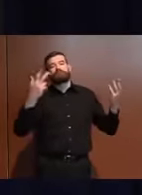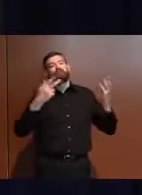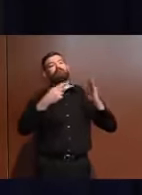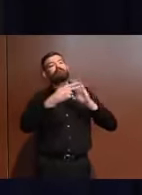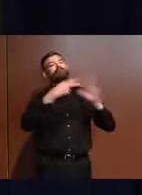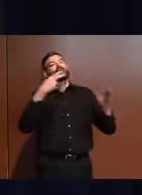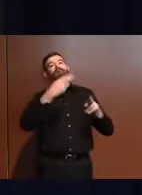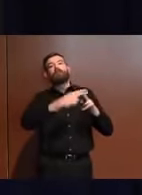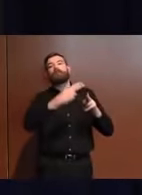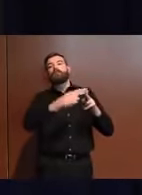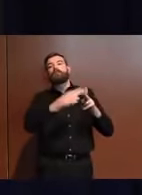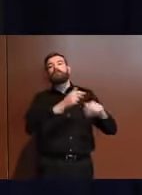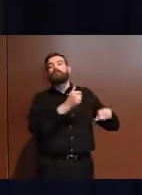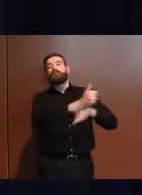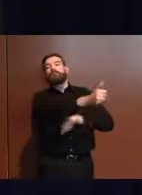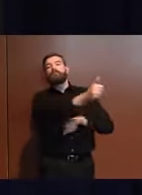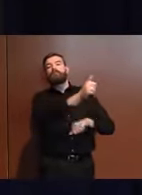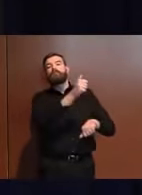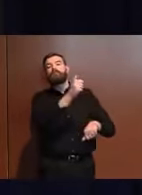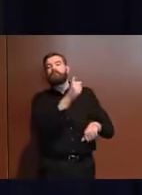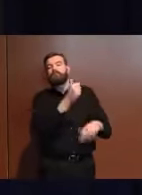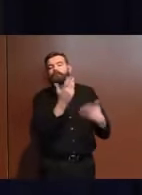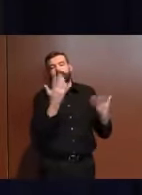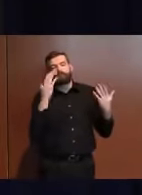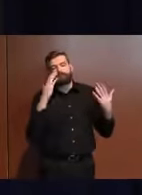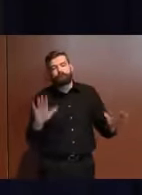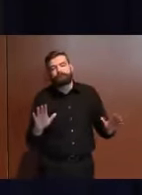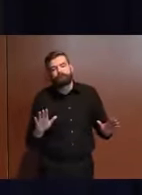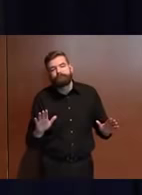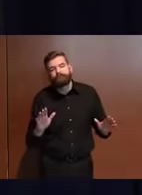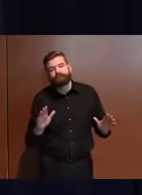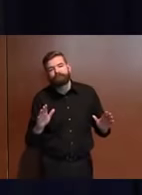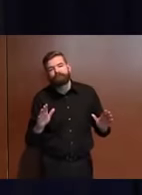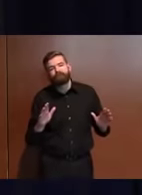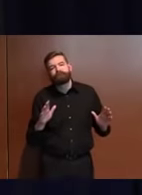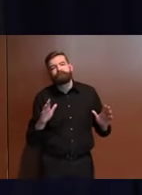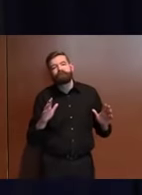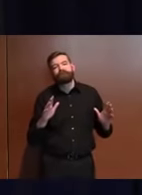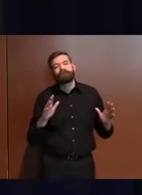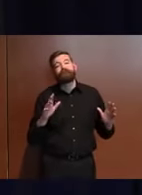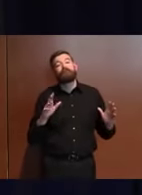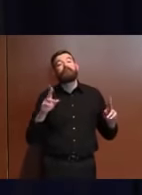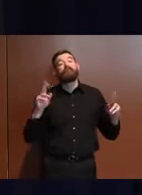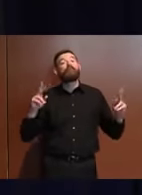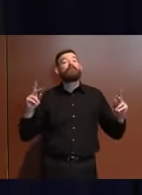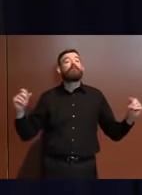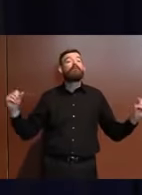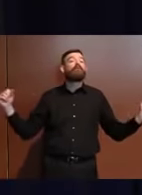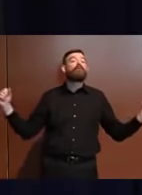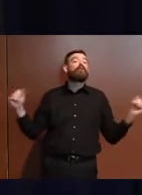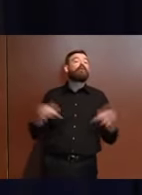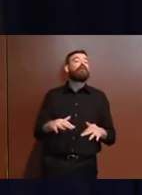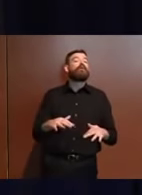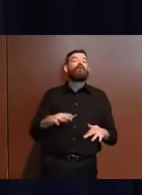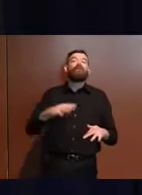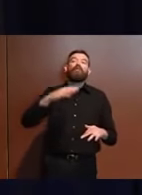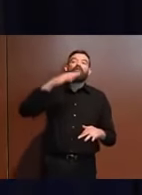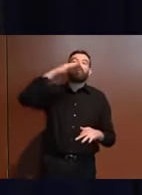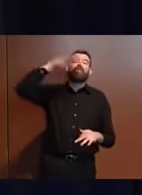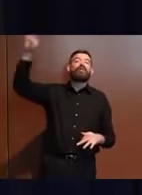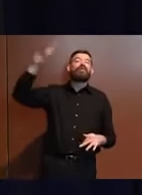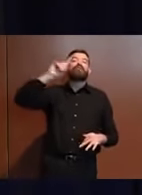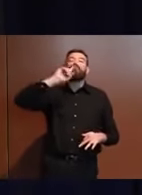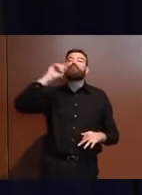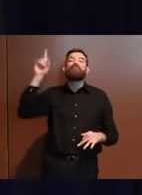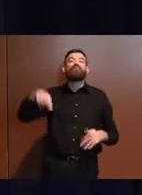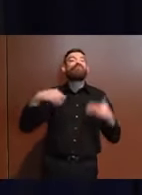I'm reporting at this juncture are the ones of the gatherings that are intentionally disregarding it. And that's again,